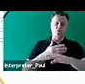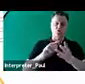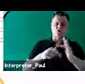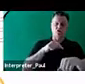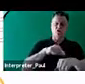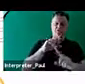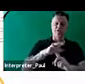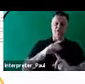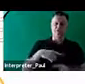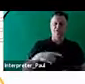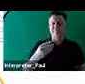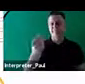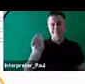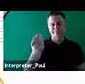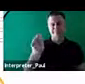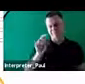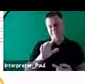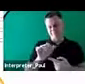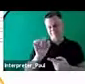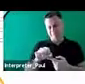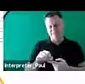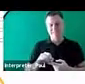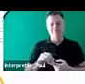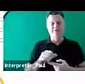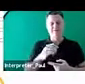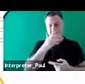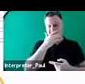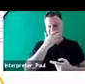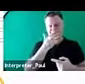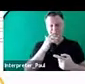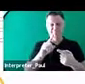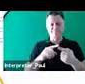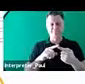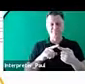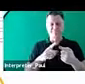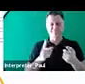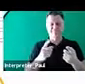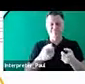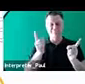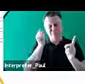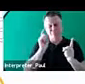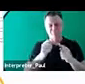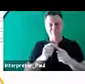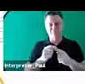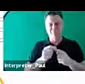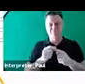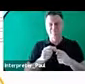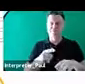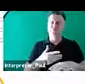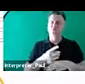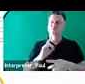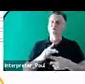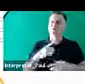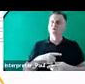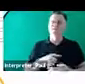Obviously, money is important, but I tend to say I think it's just a housekeeping factor. Employment is so important, and